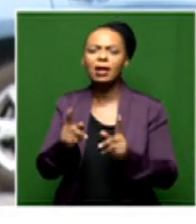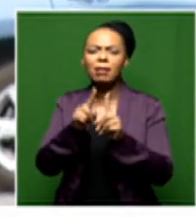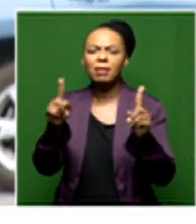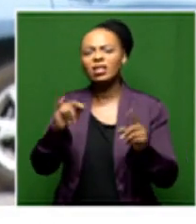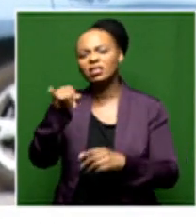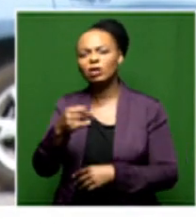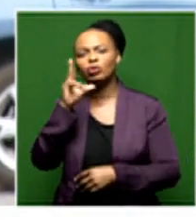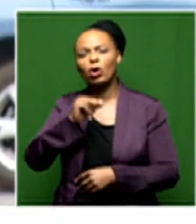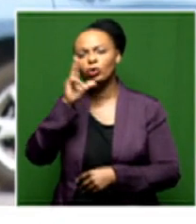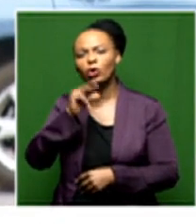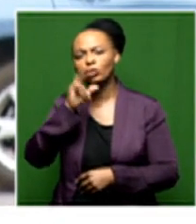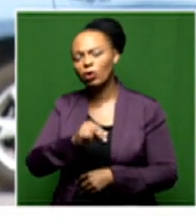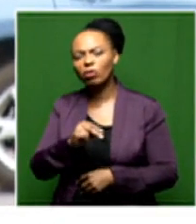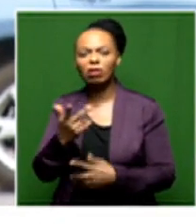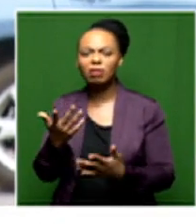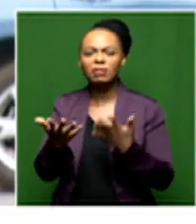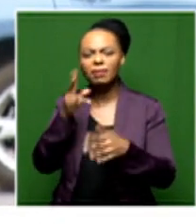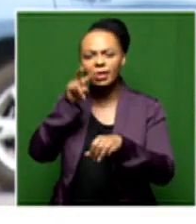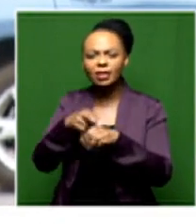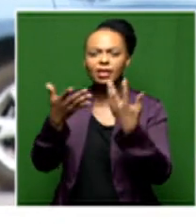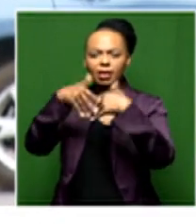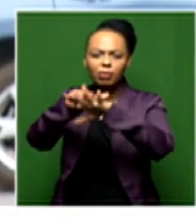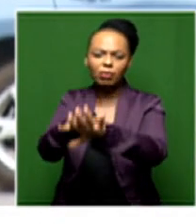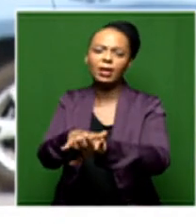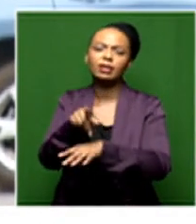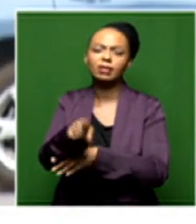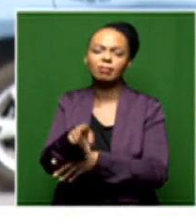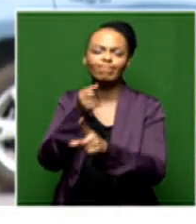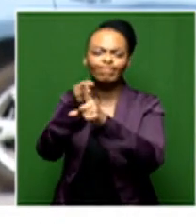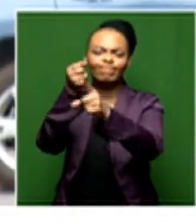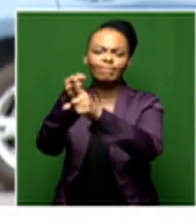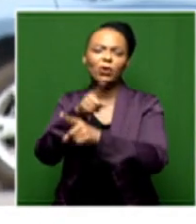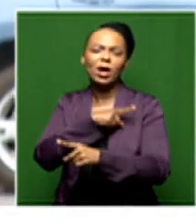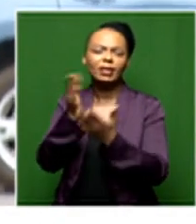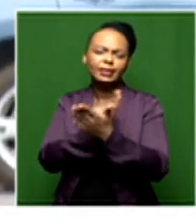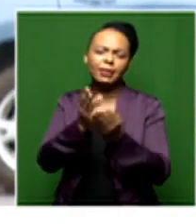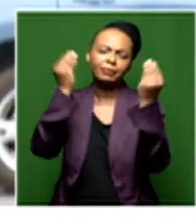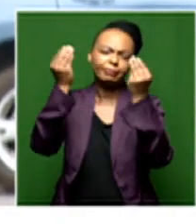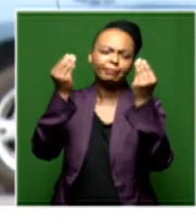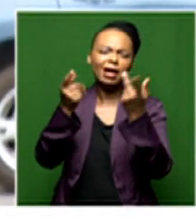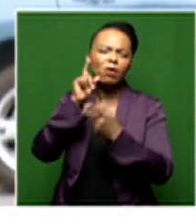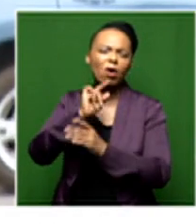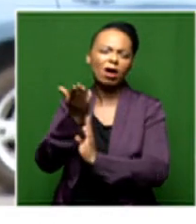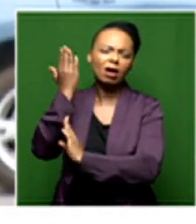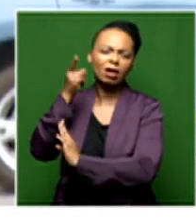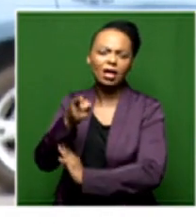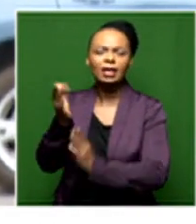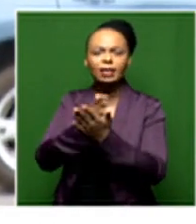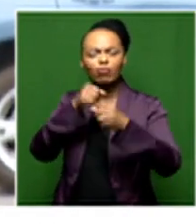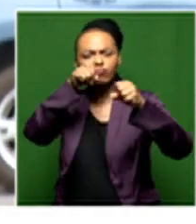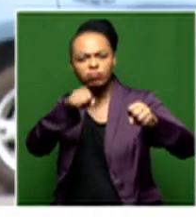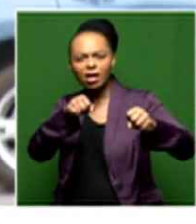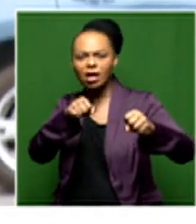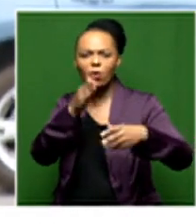not talk and implement these measures that we put in for these icons? Because some are really crying that some boxers really don't